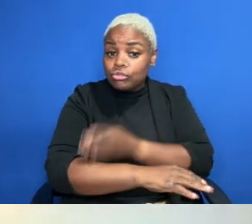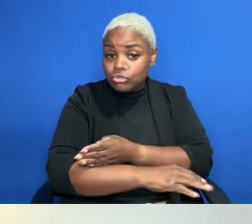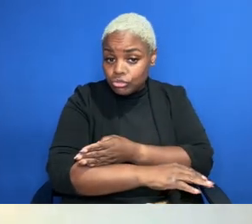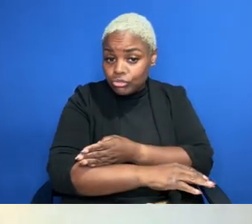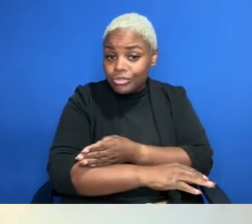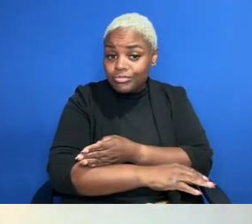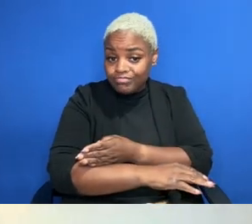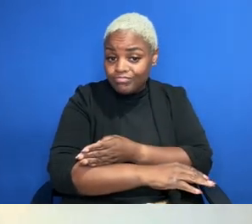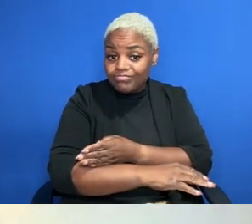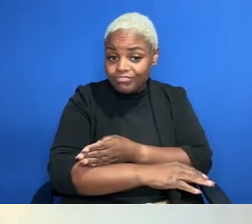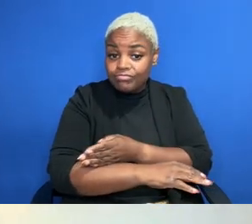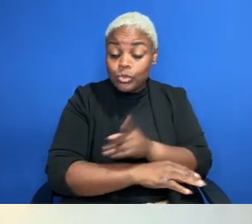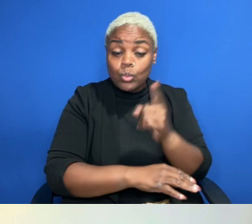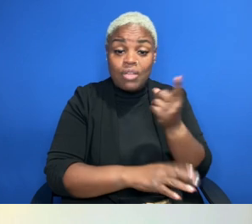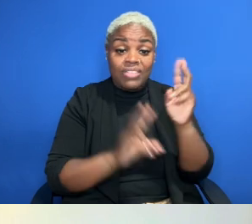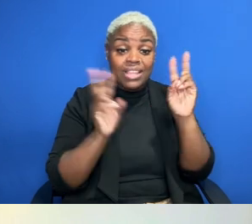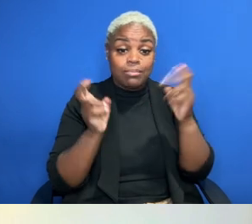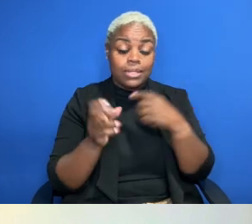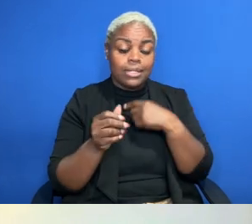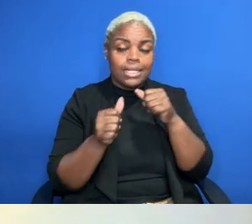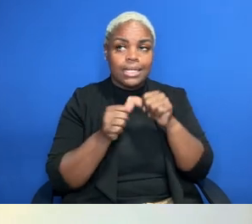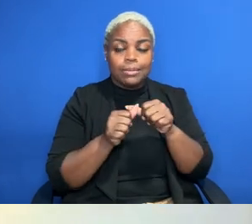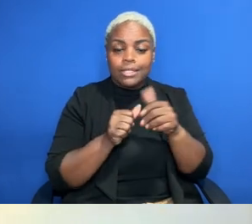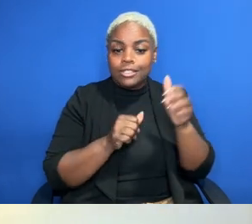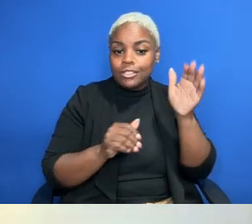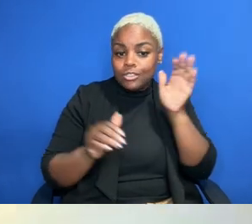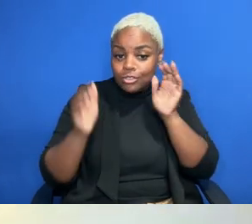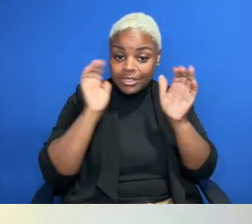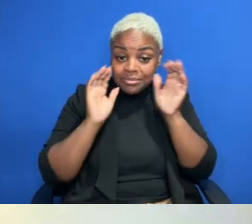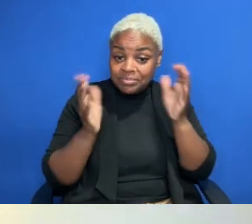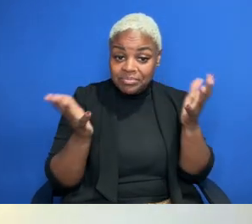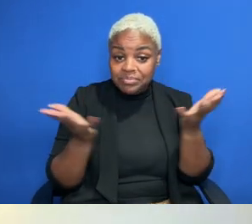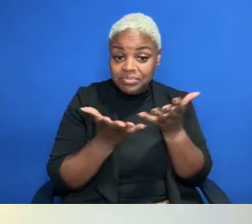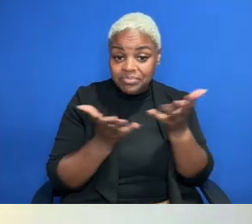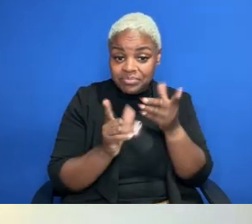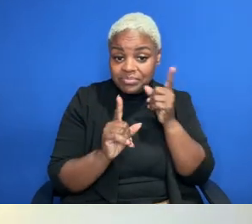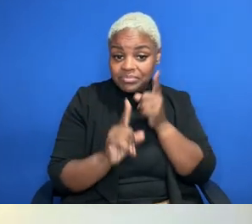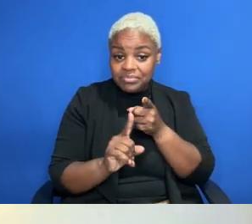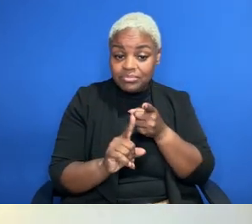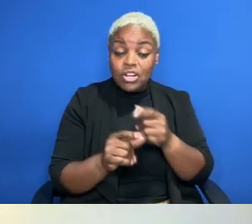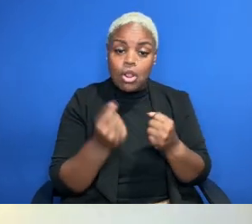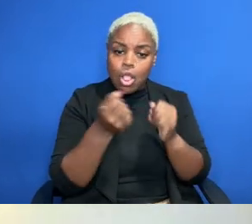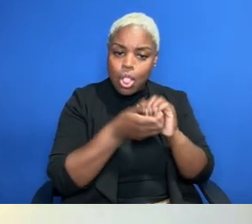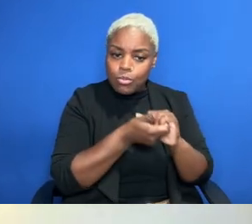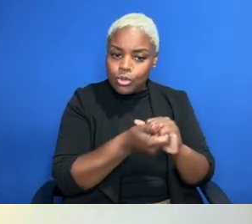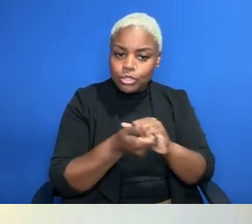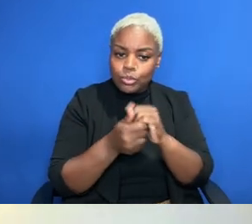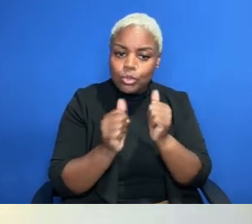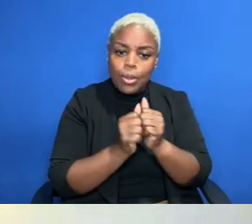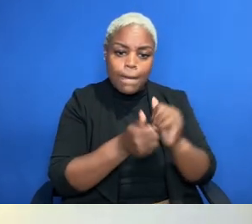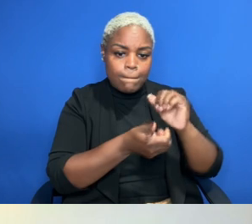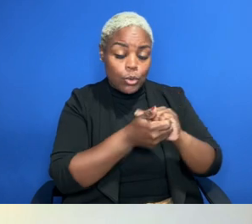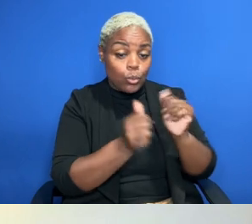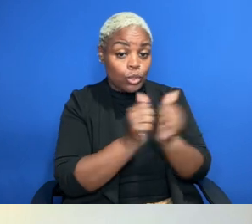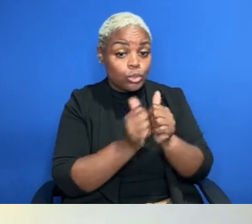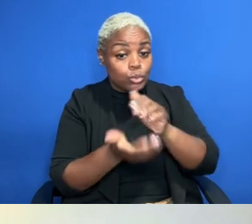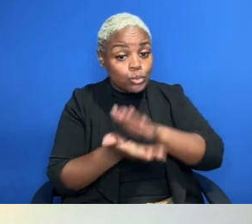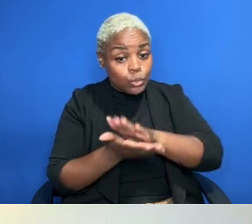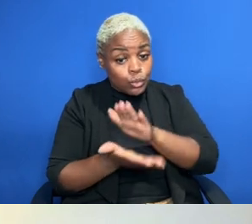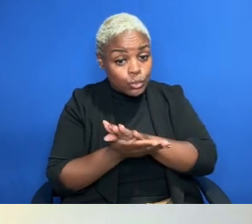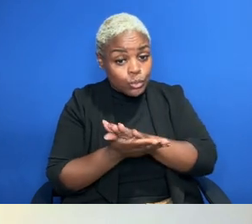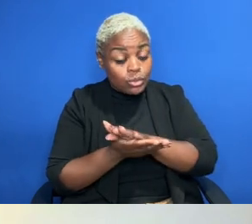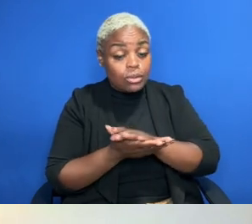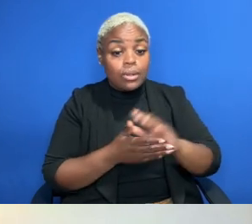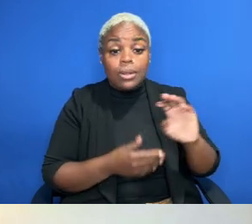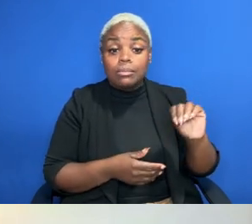advocate for their sons and daughters. One of the themes that I keep hearing is, you know, the collaboration and the partnership